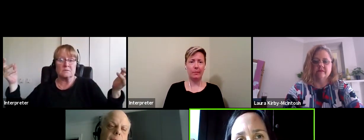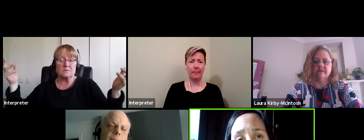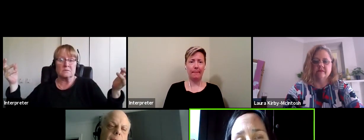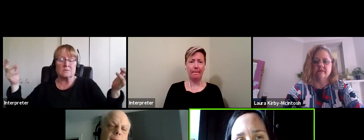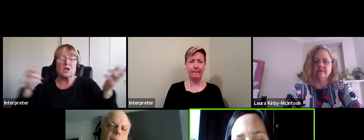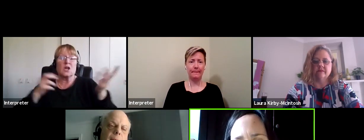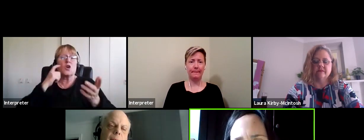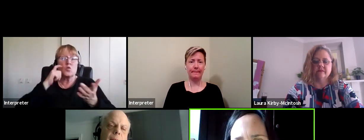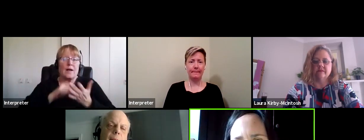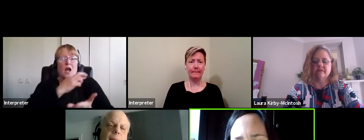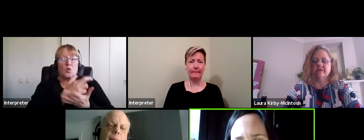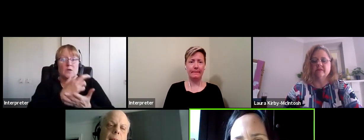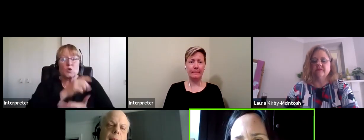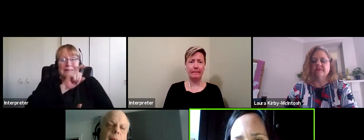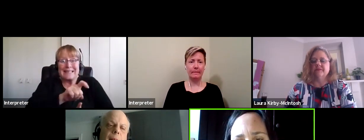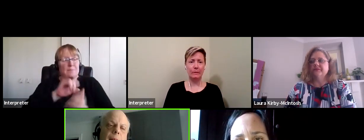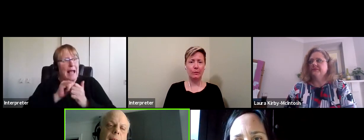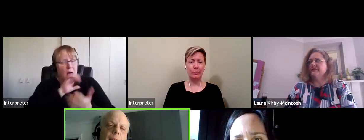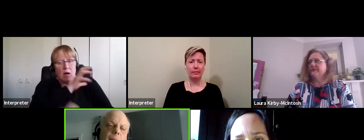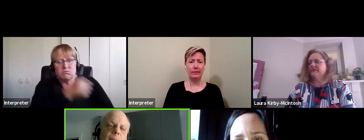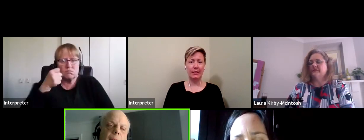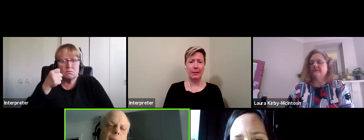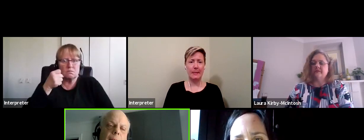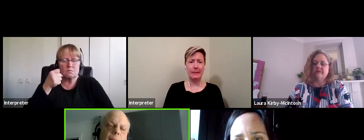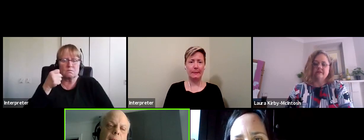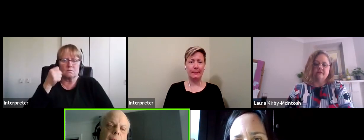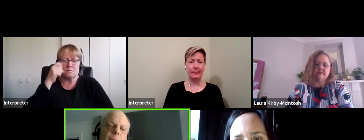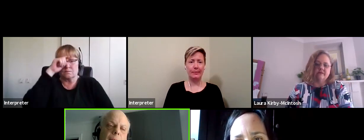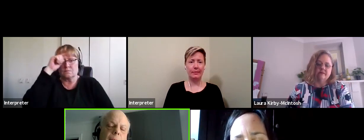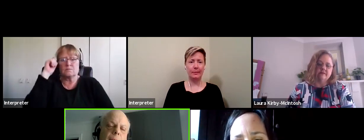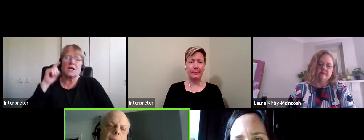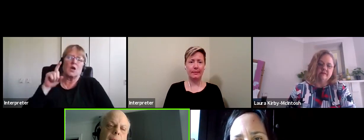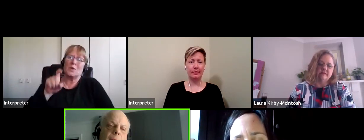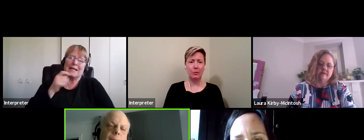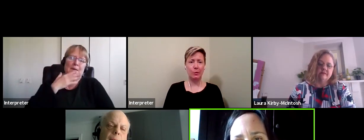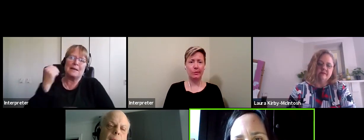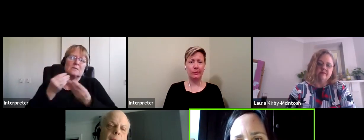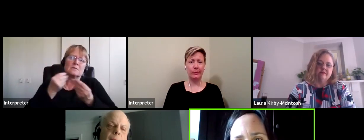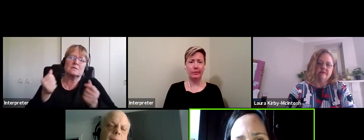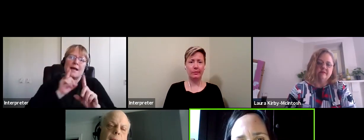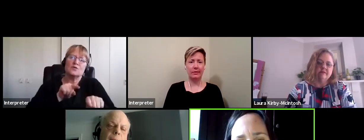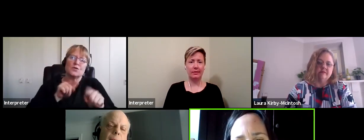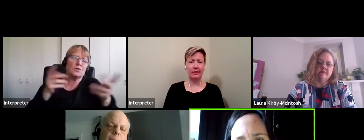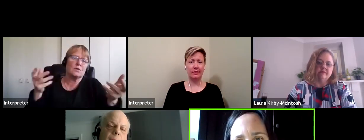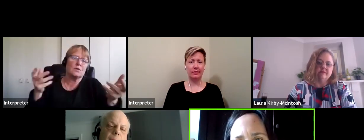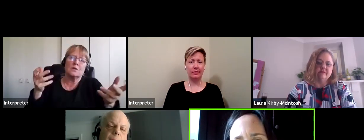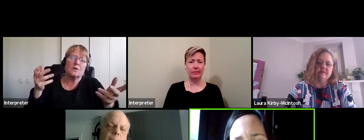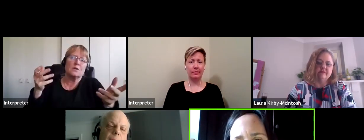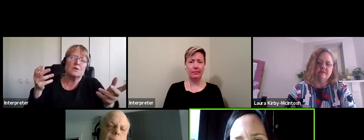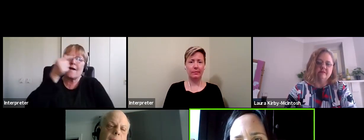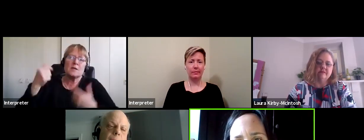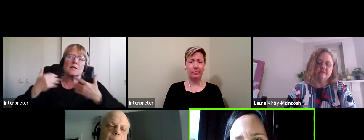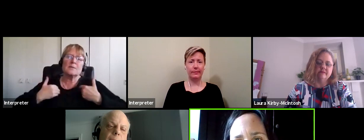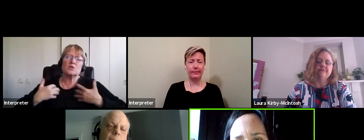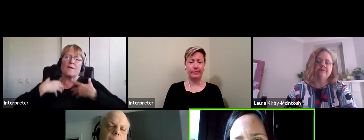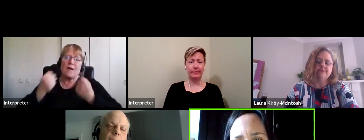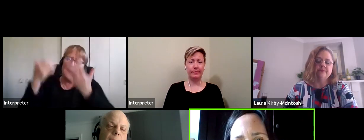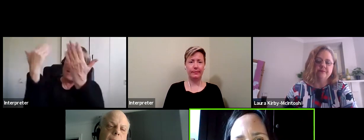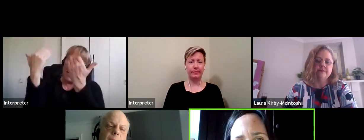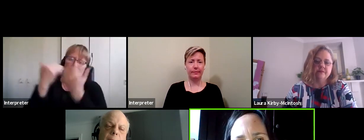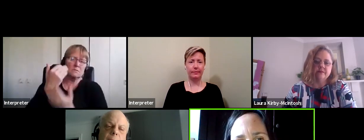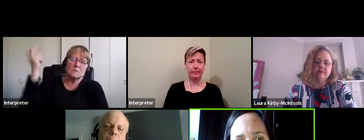identify in terms of accessing that equipment. But we need a better solution to this, and we need the Ministry of Health to step up and help us